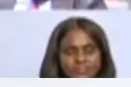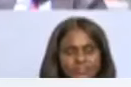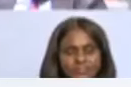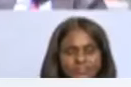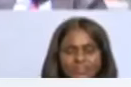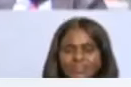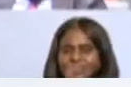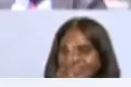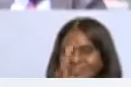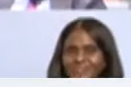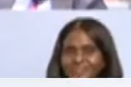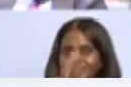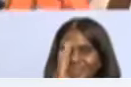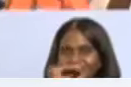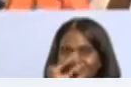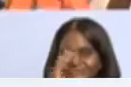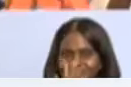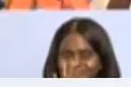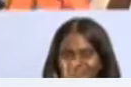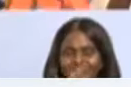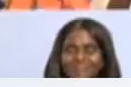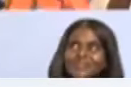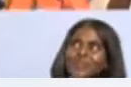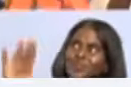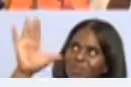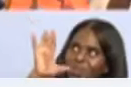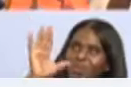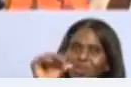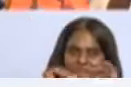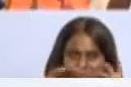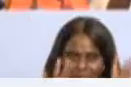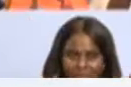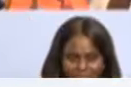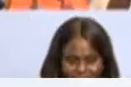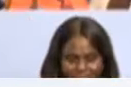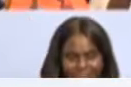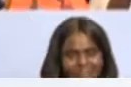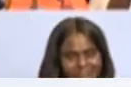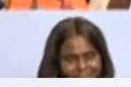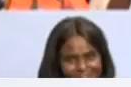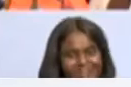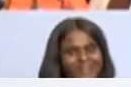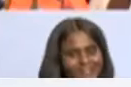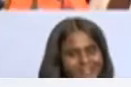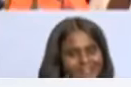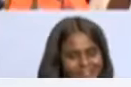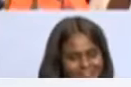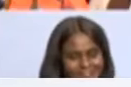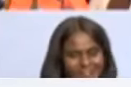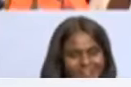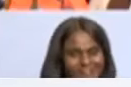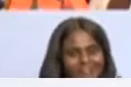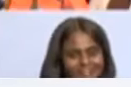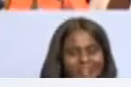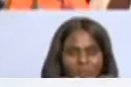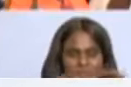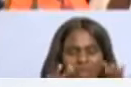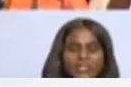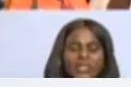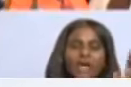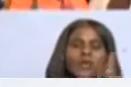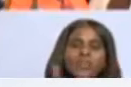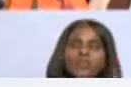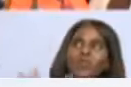Madam Speaker, God bless our country, Zambia. God bless our people.